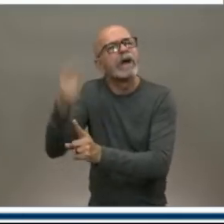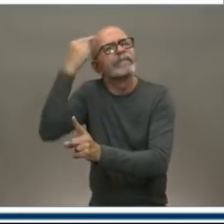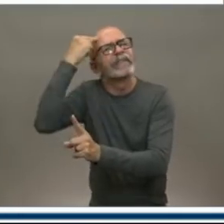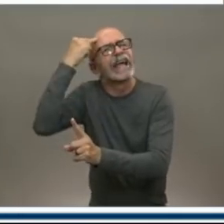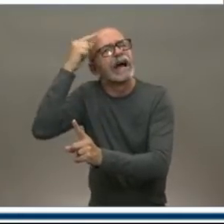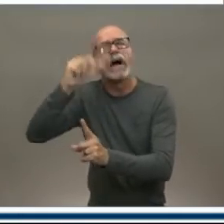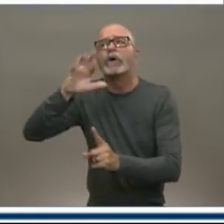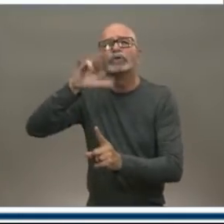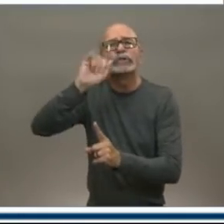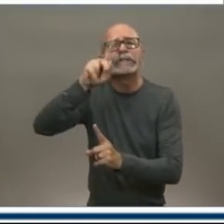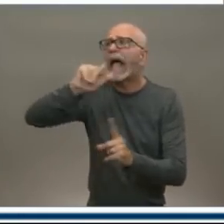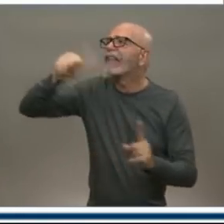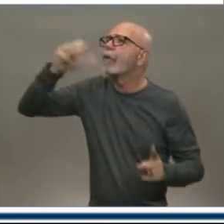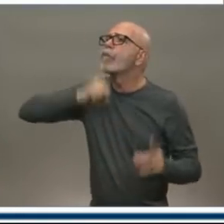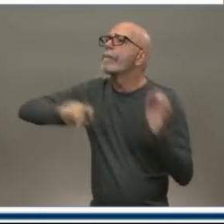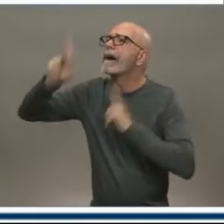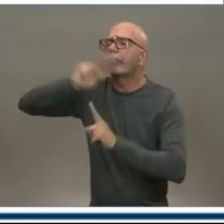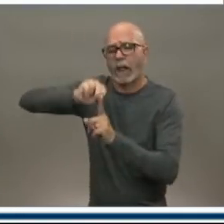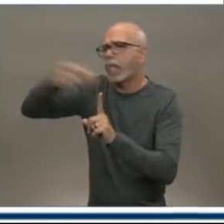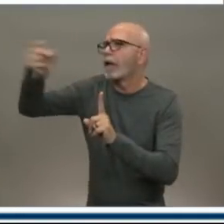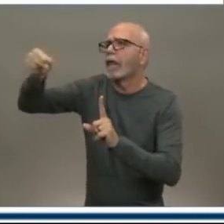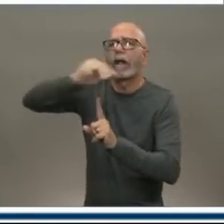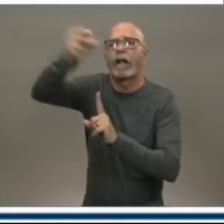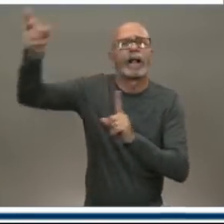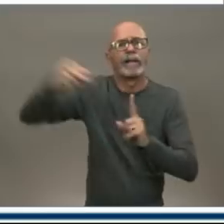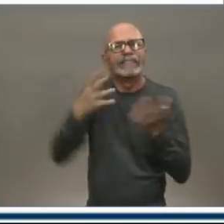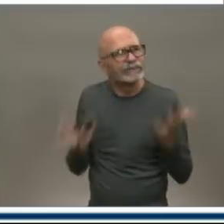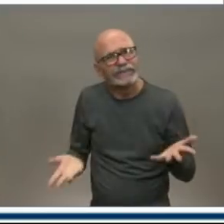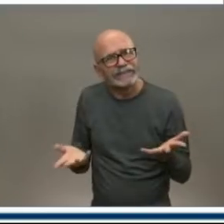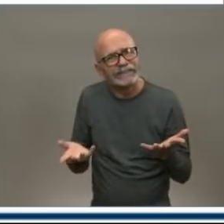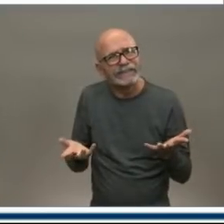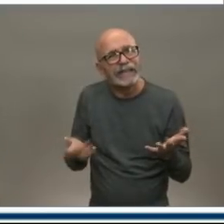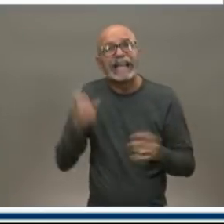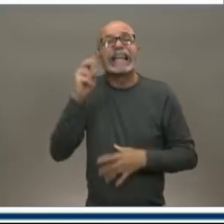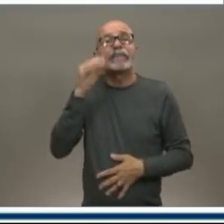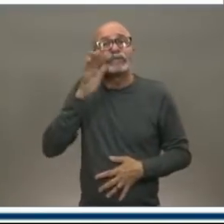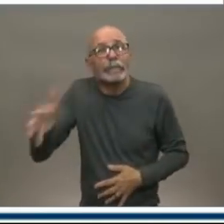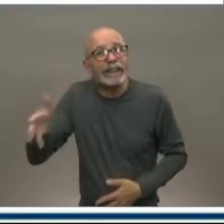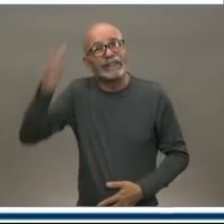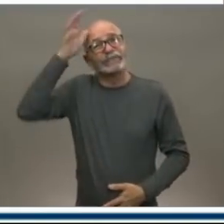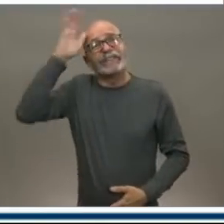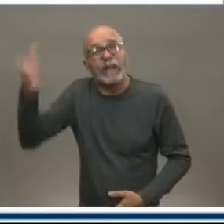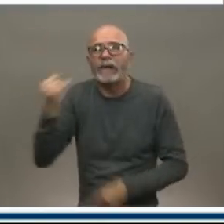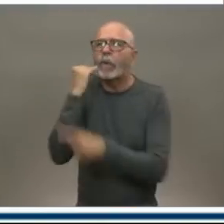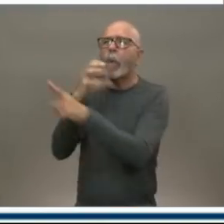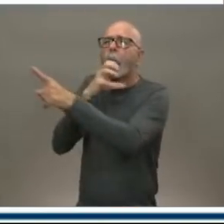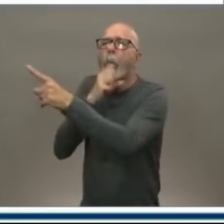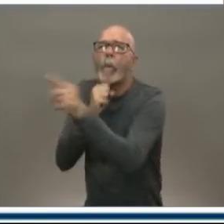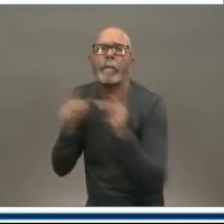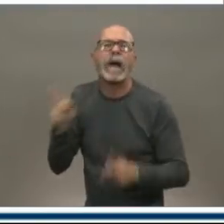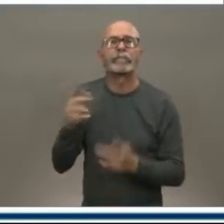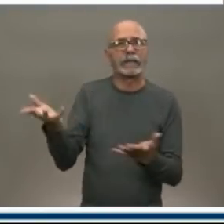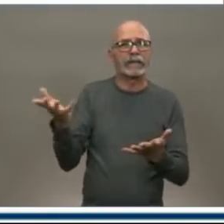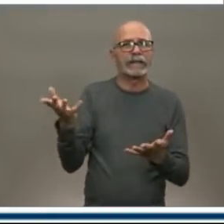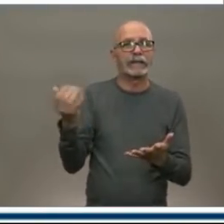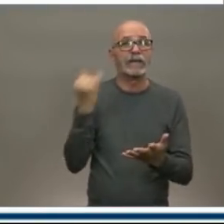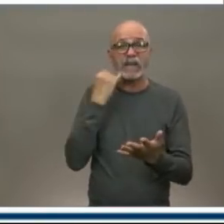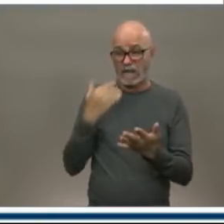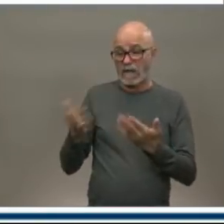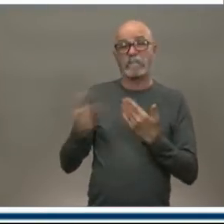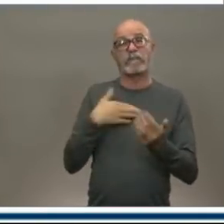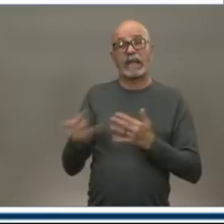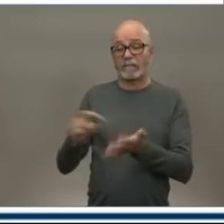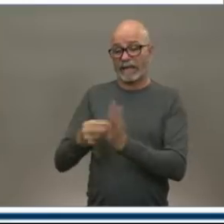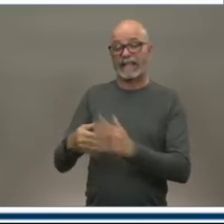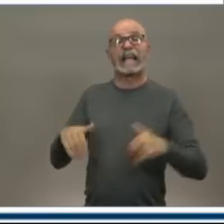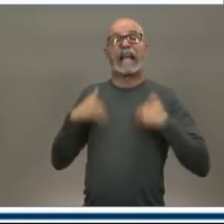Their parents, their grandparents. What about the healthcare worker who then is at risk because and then those young people themselves might